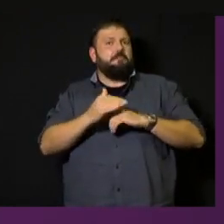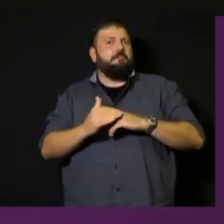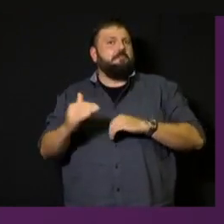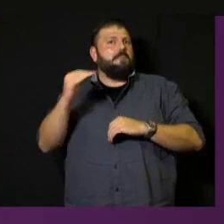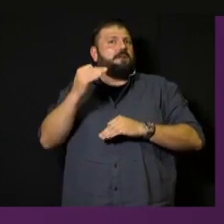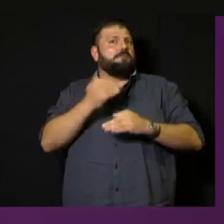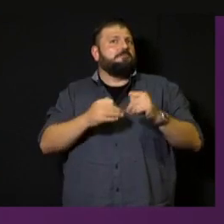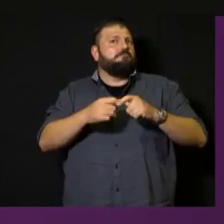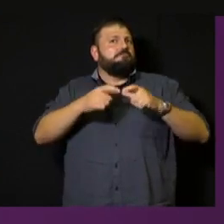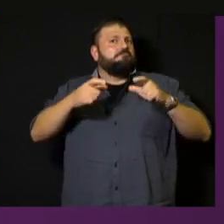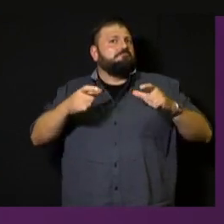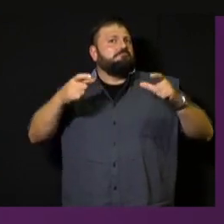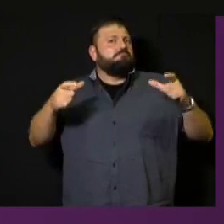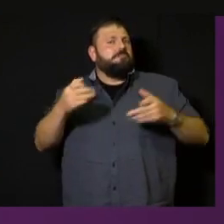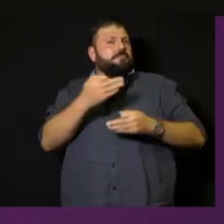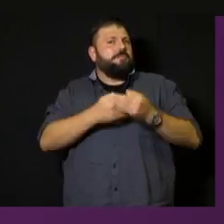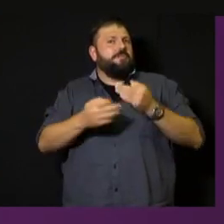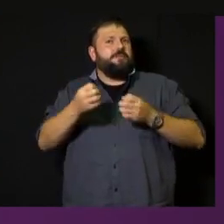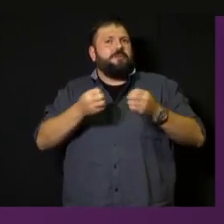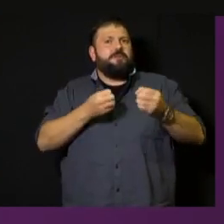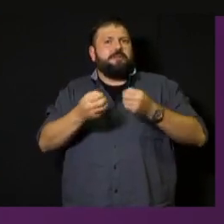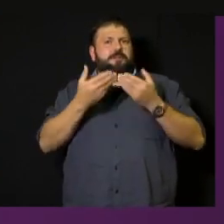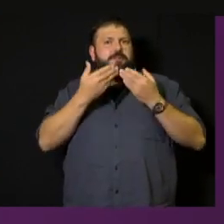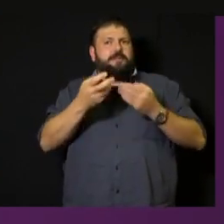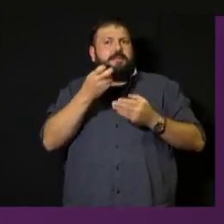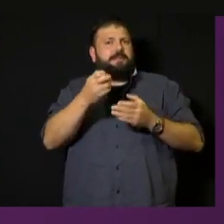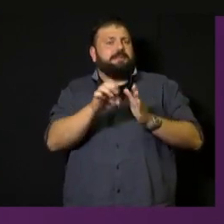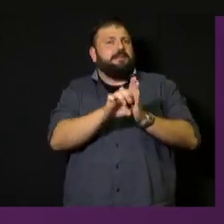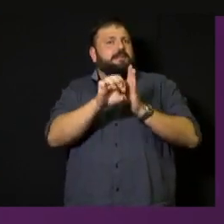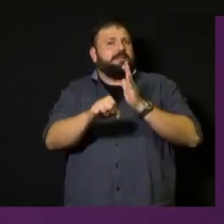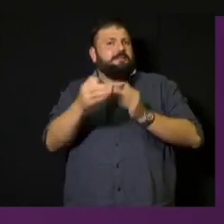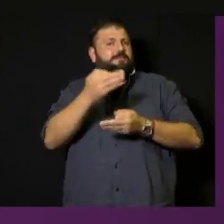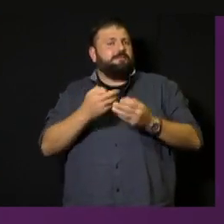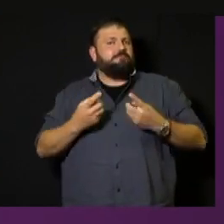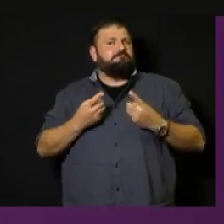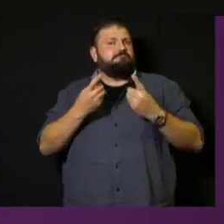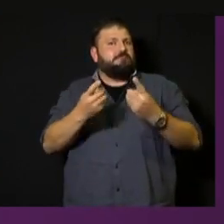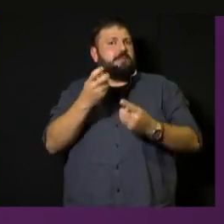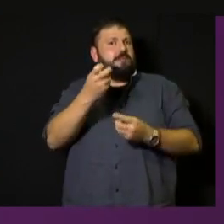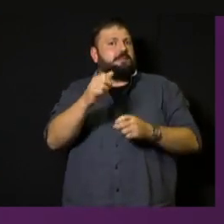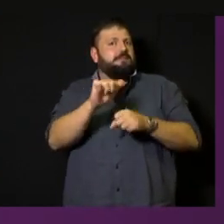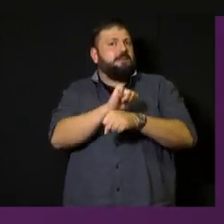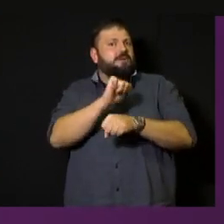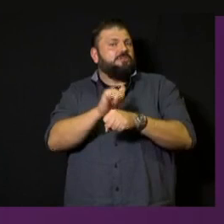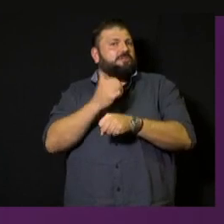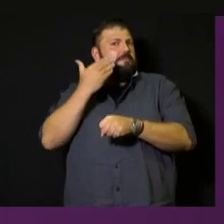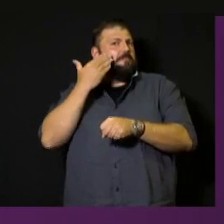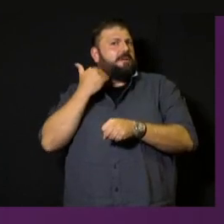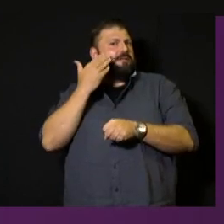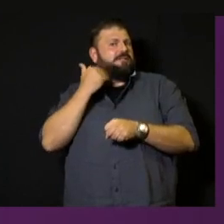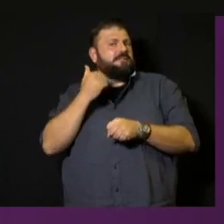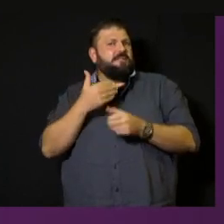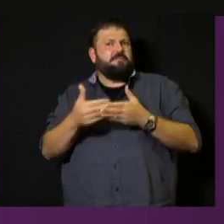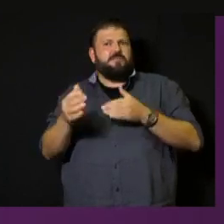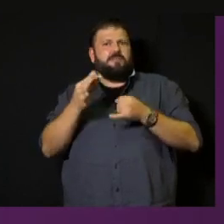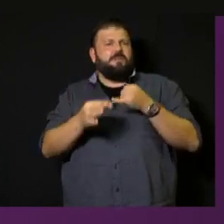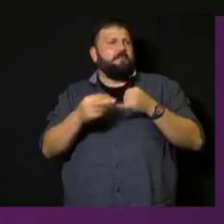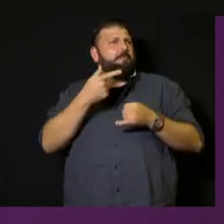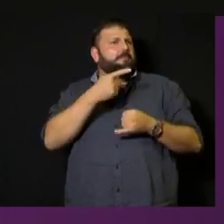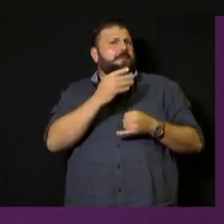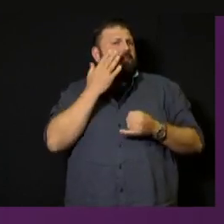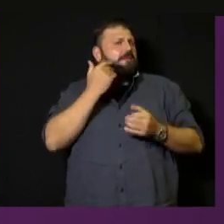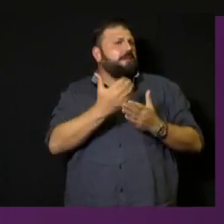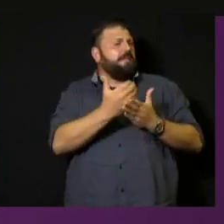12 months in a straight line and had the biggest growth. The